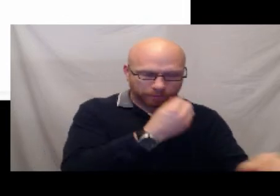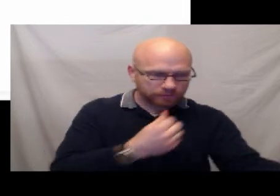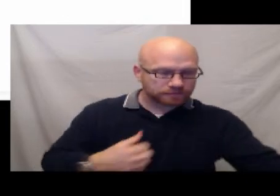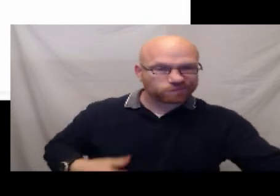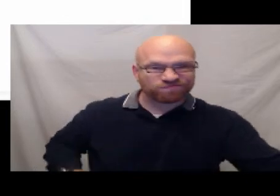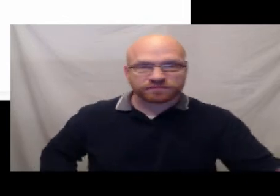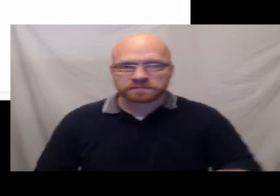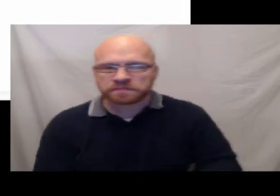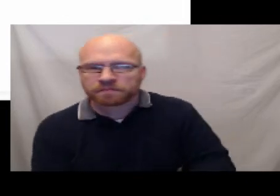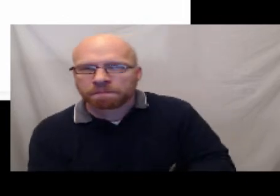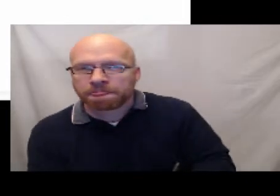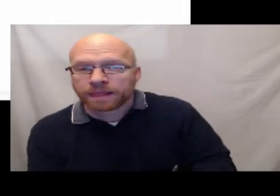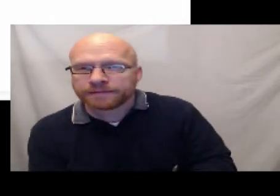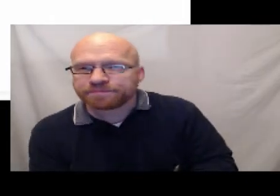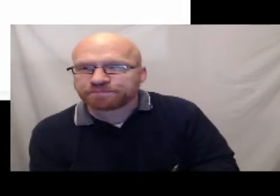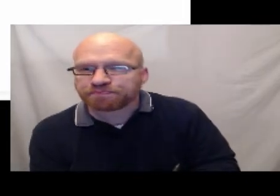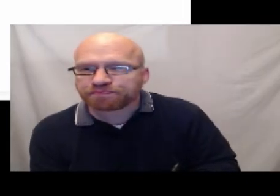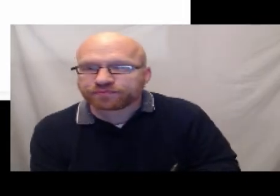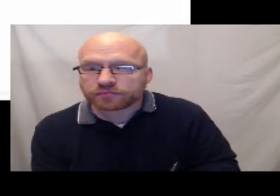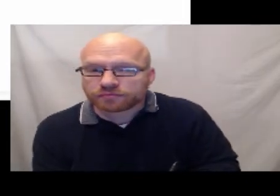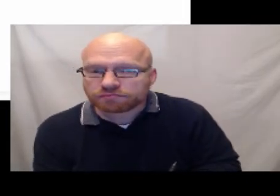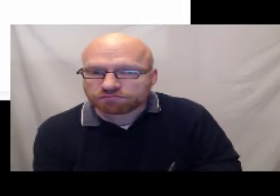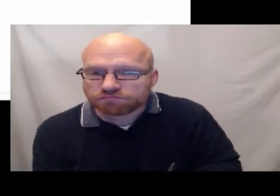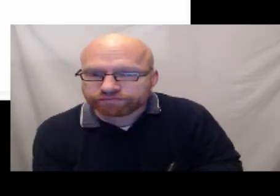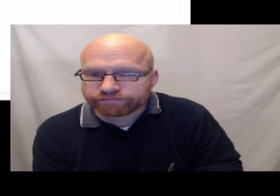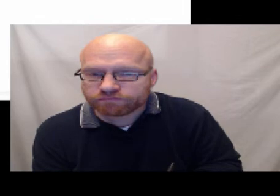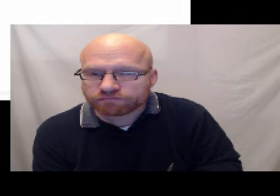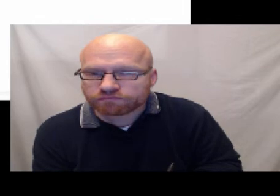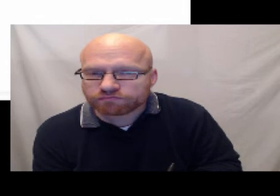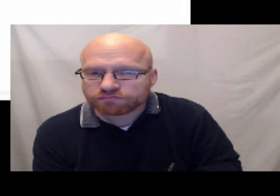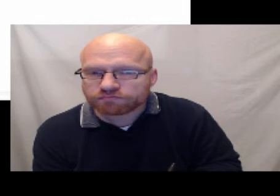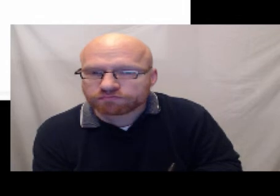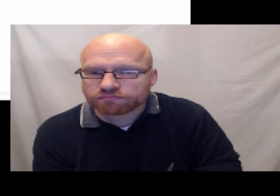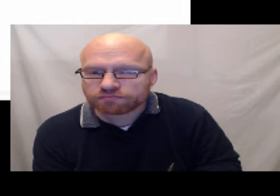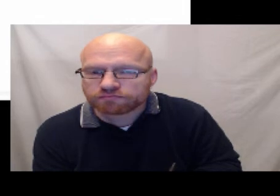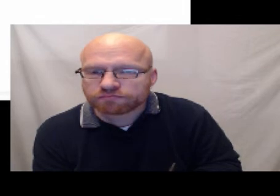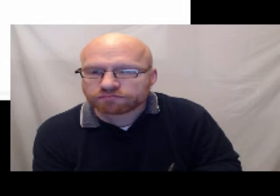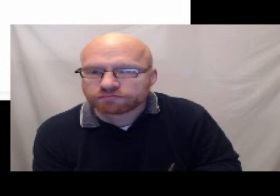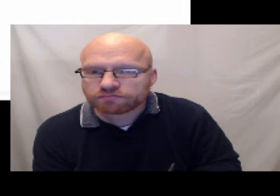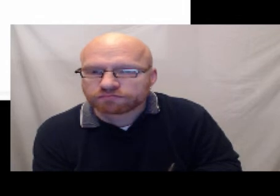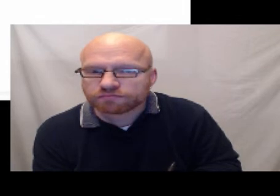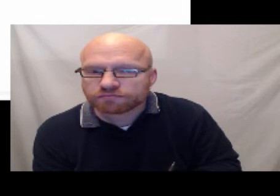6, positive 6, or a positive 4 times negative 6.